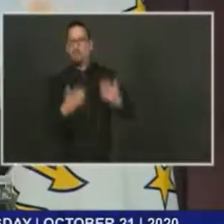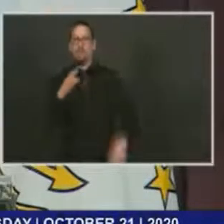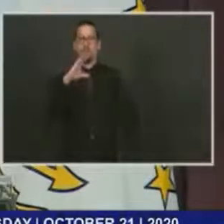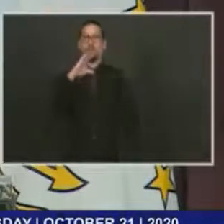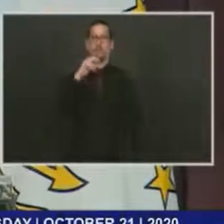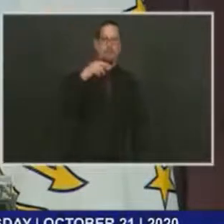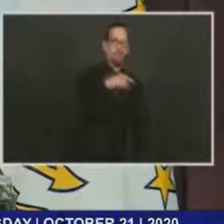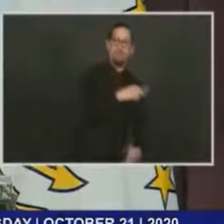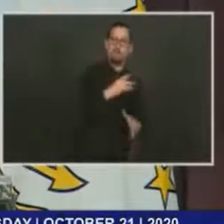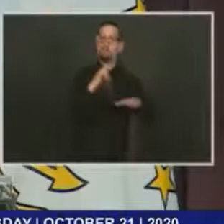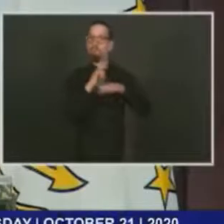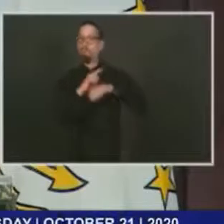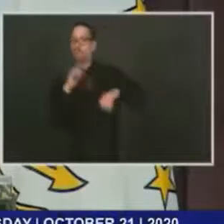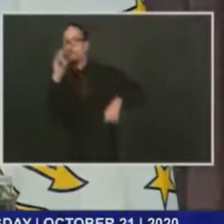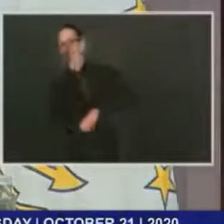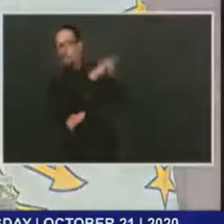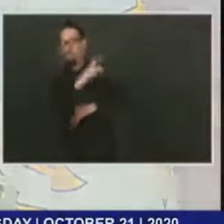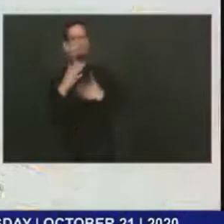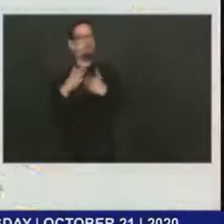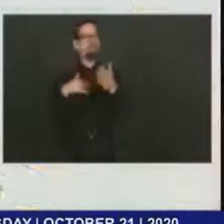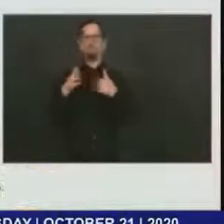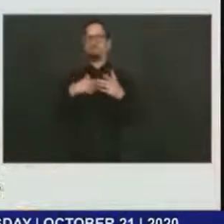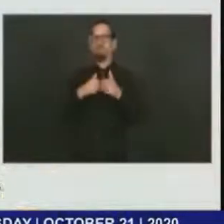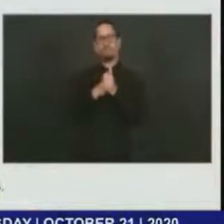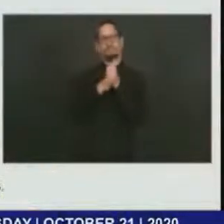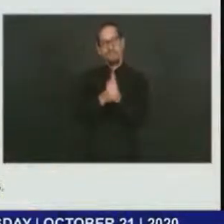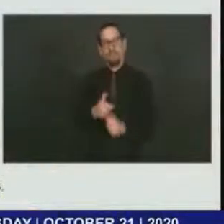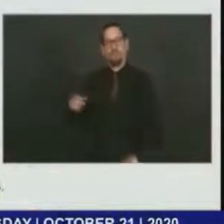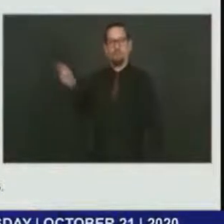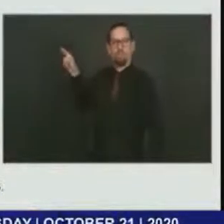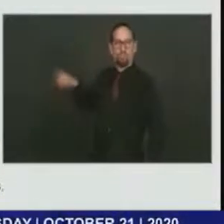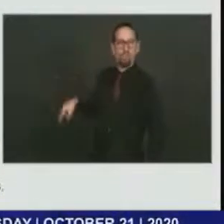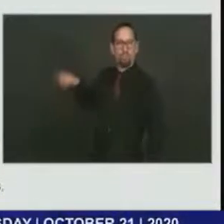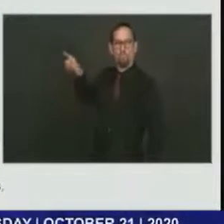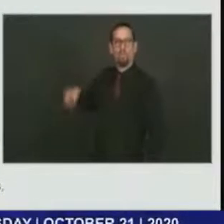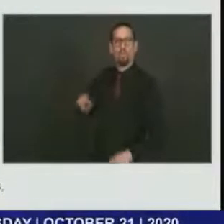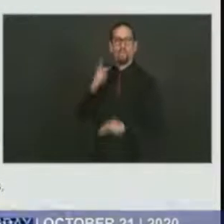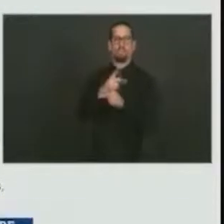want to, these guidelines should follow you.